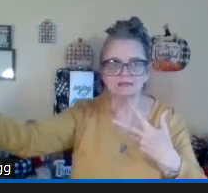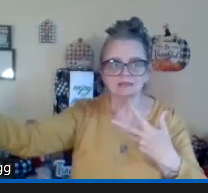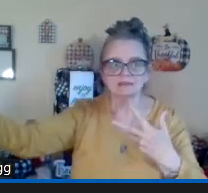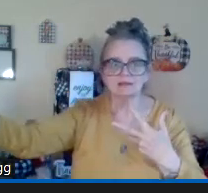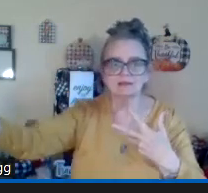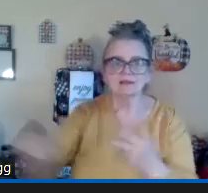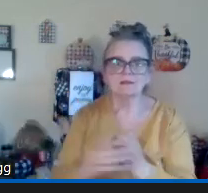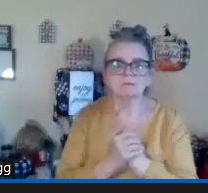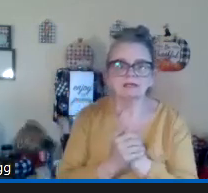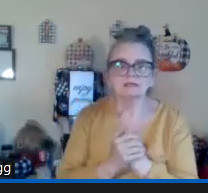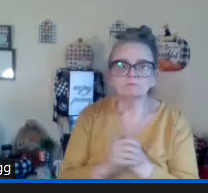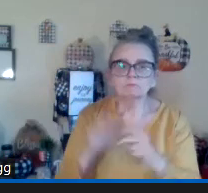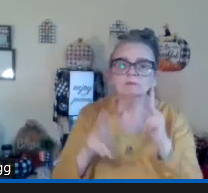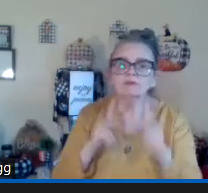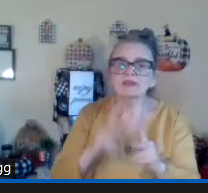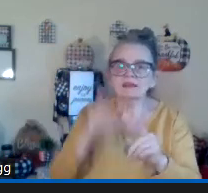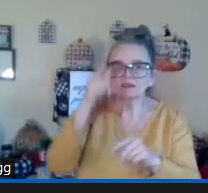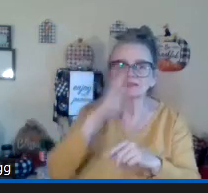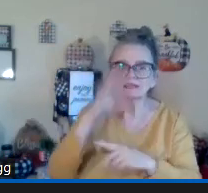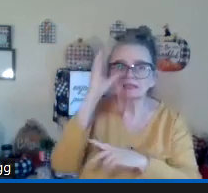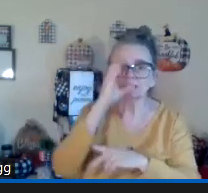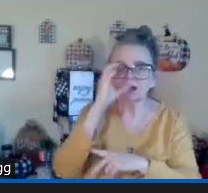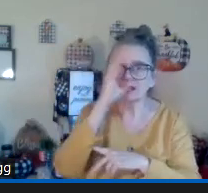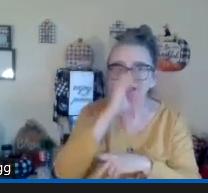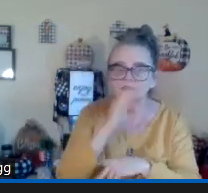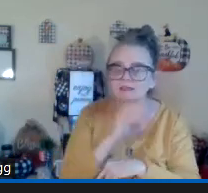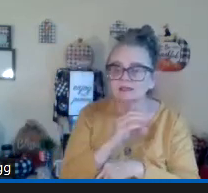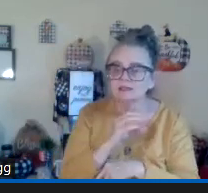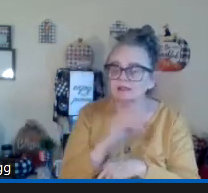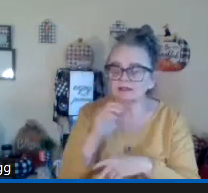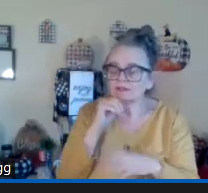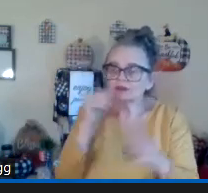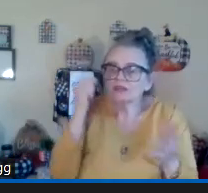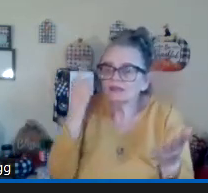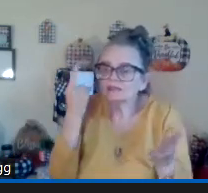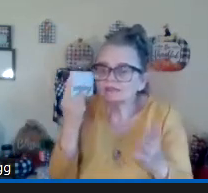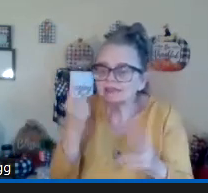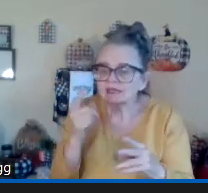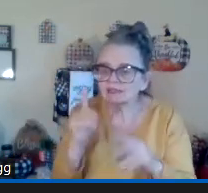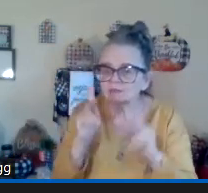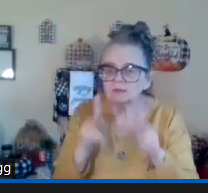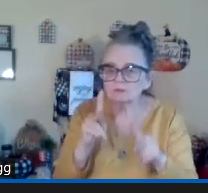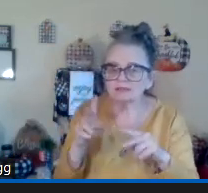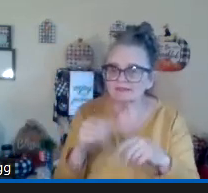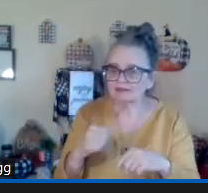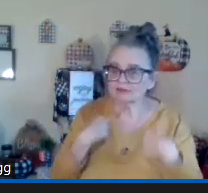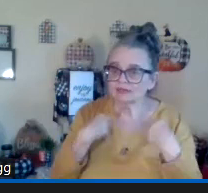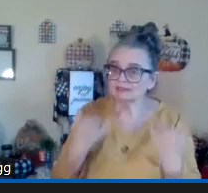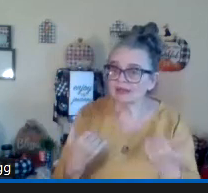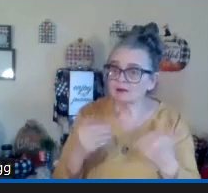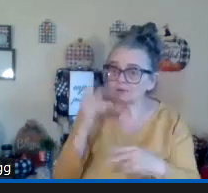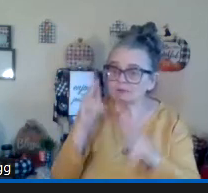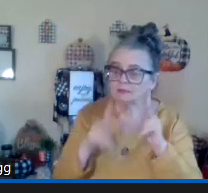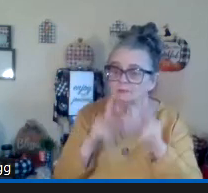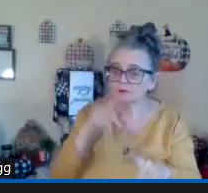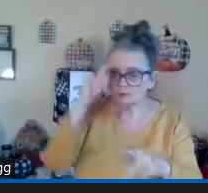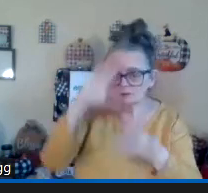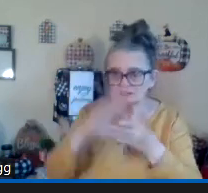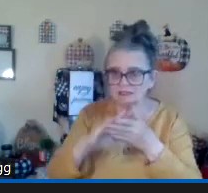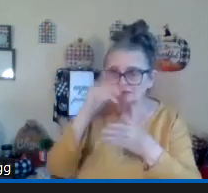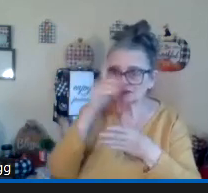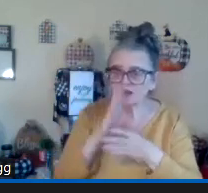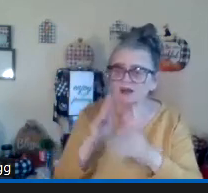coming out of jail. But people that are seeking God, they're not understanding people like that. Right now,